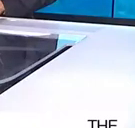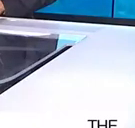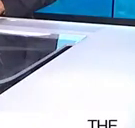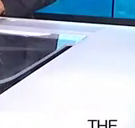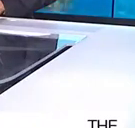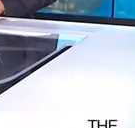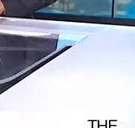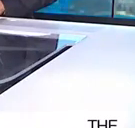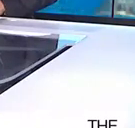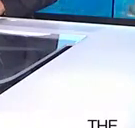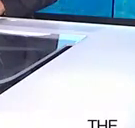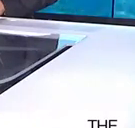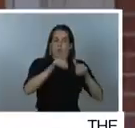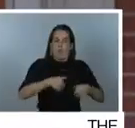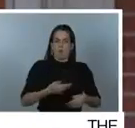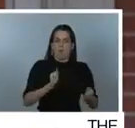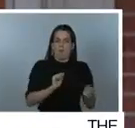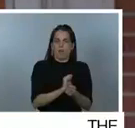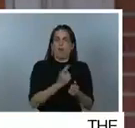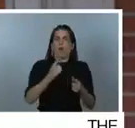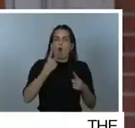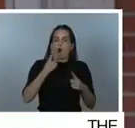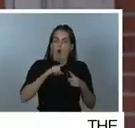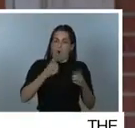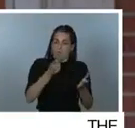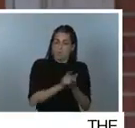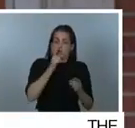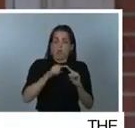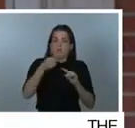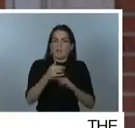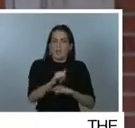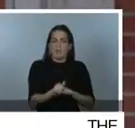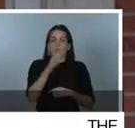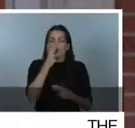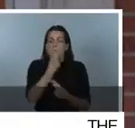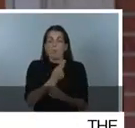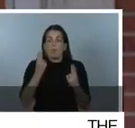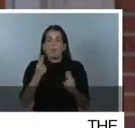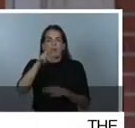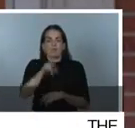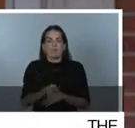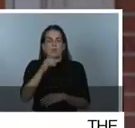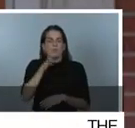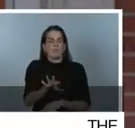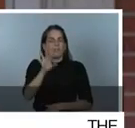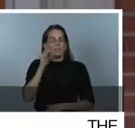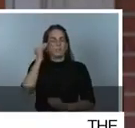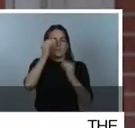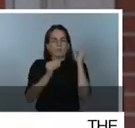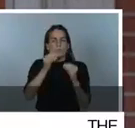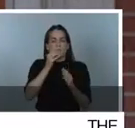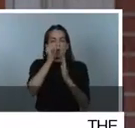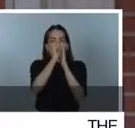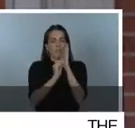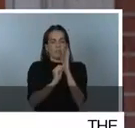is within some sectors politically unpopular. There needed to be some sort of a move to start to